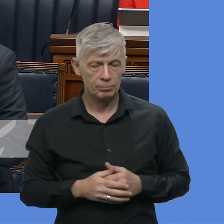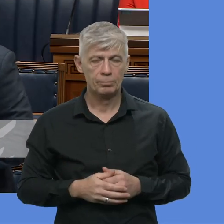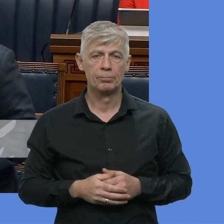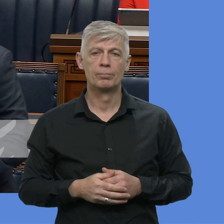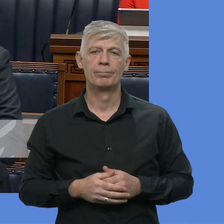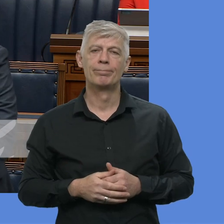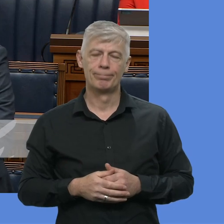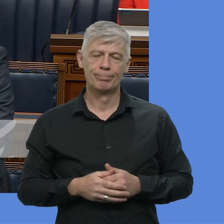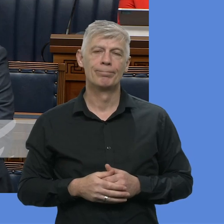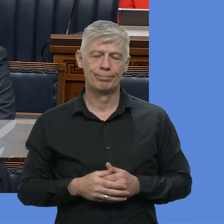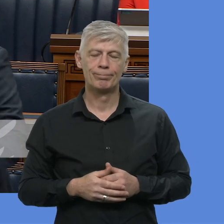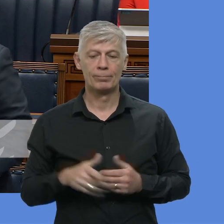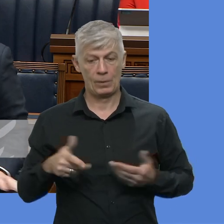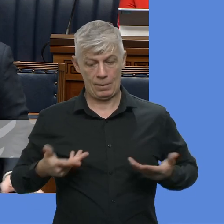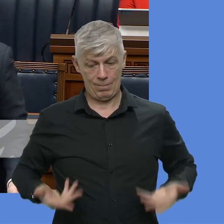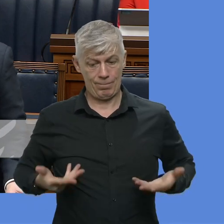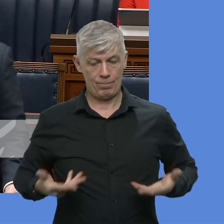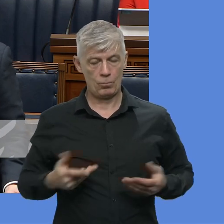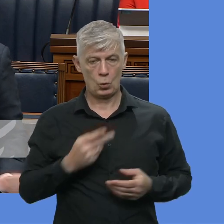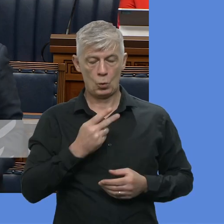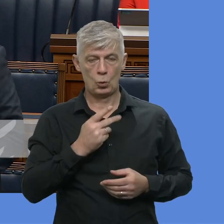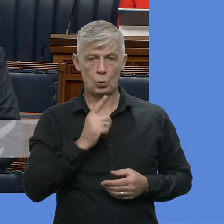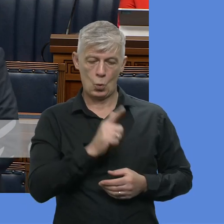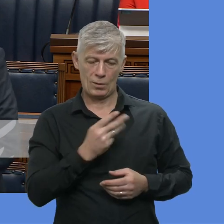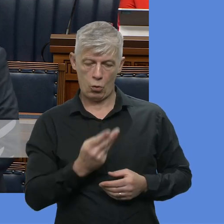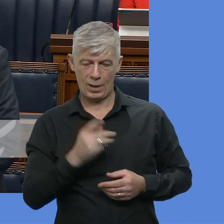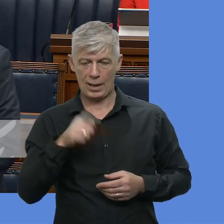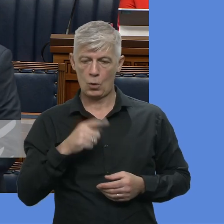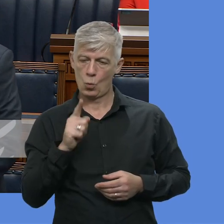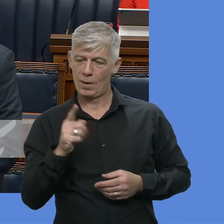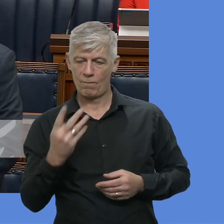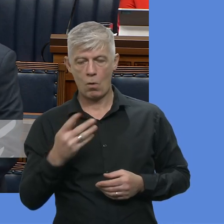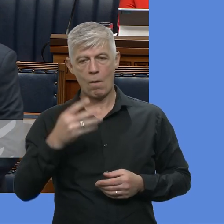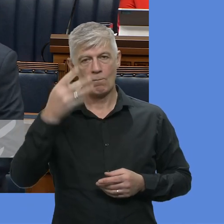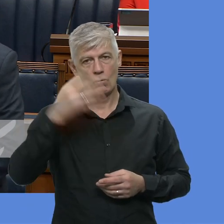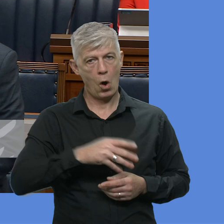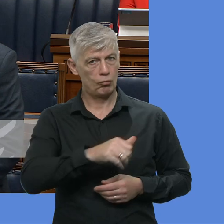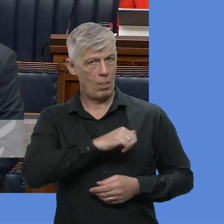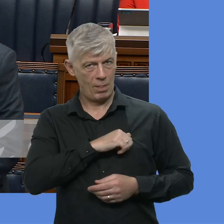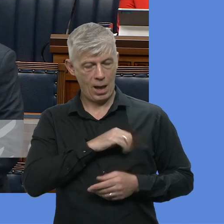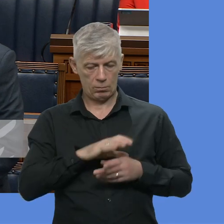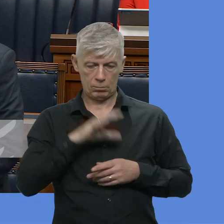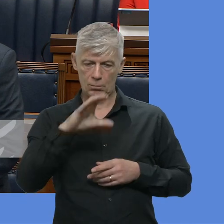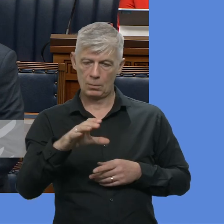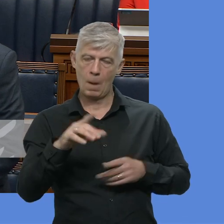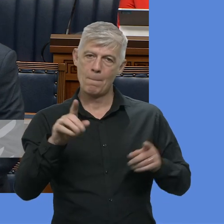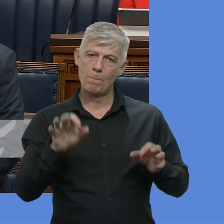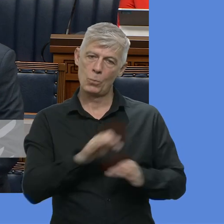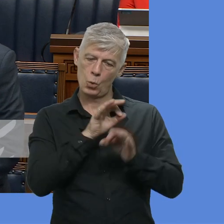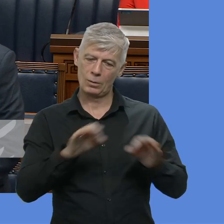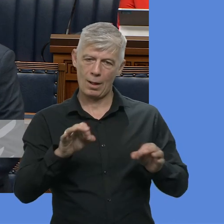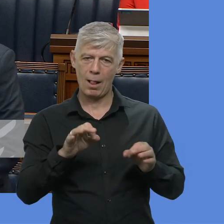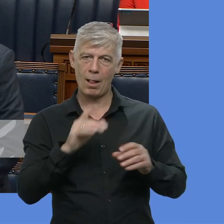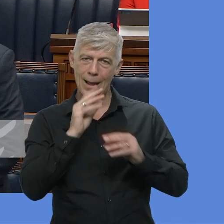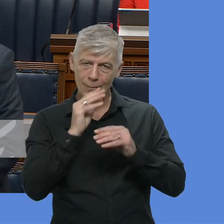Mr Speaker, in this financial year, 23-24, £400,000 was allocated to the musical instruments programme. And of